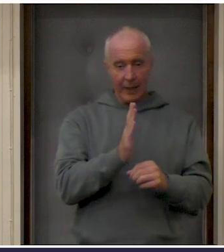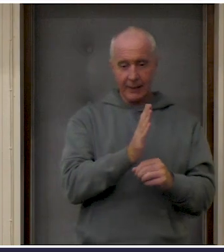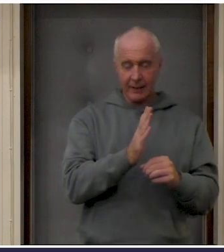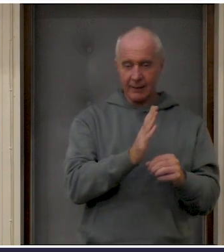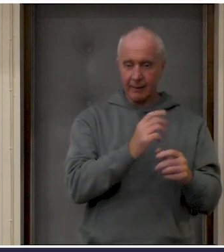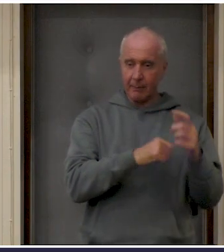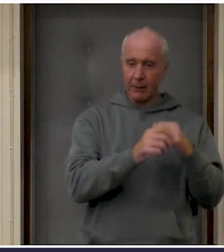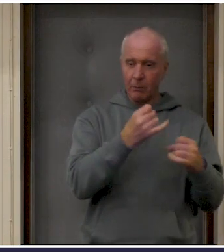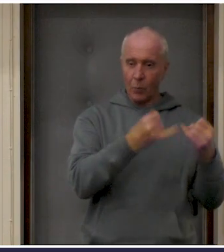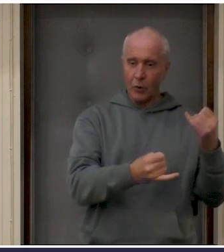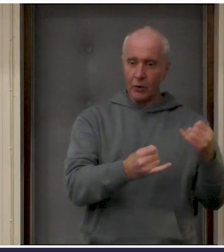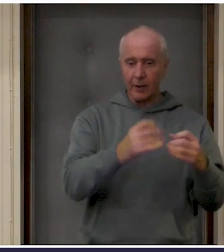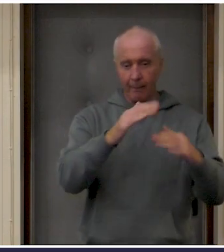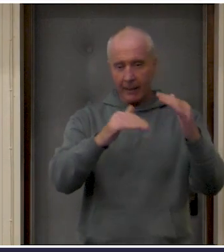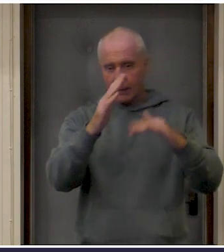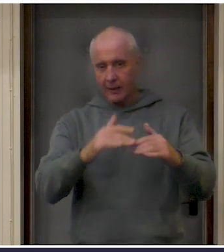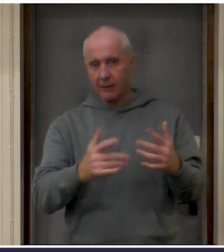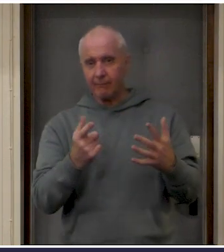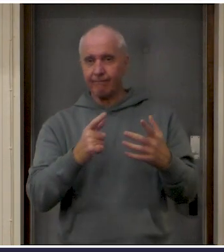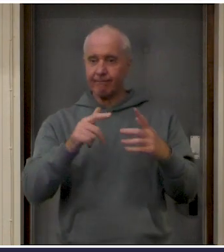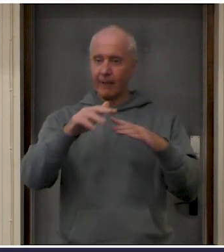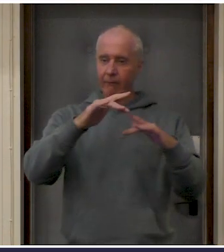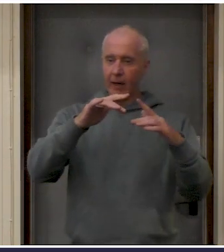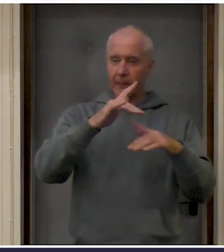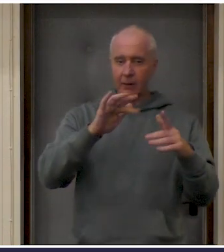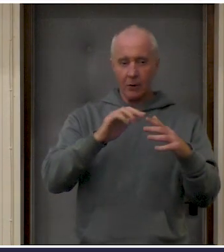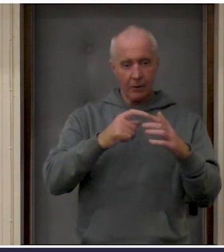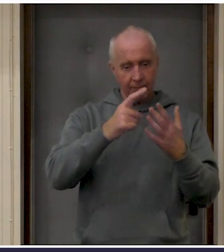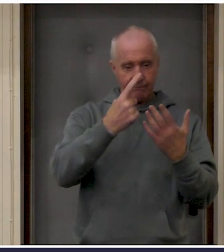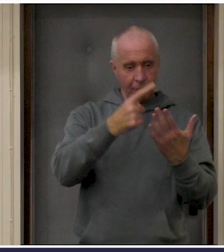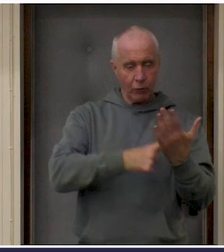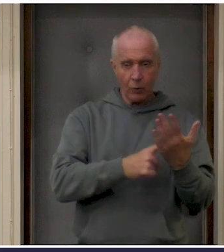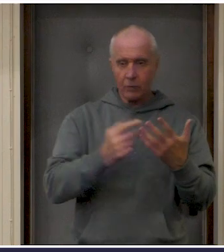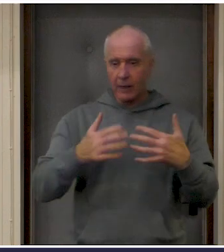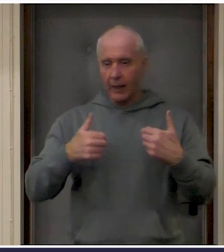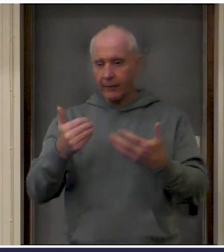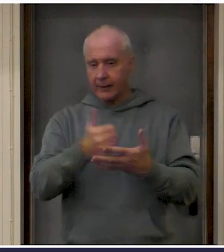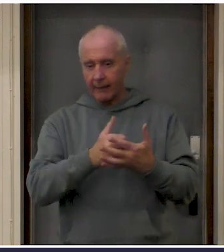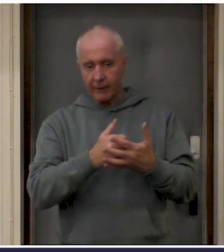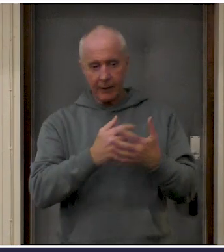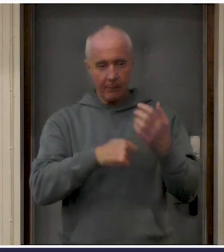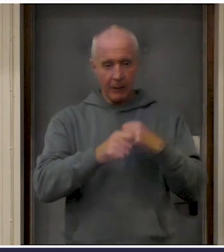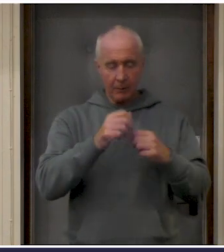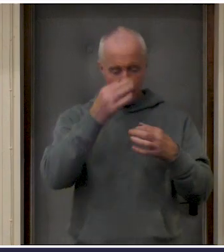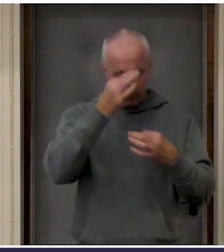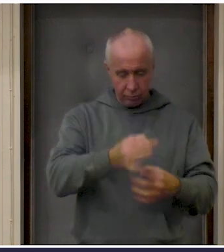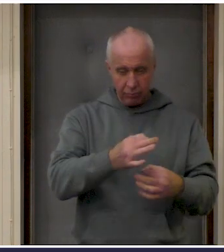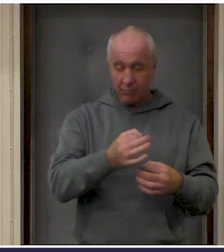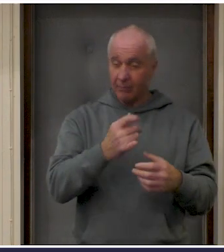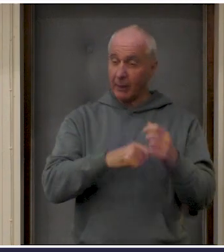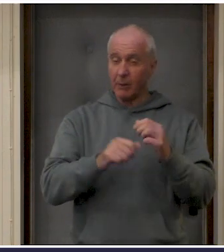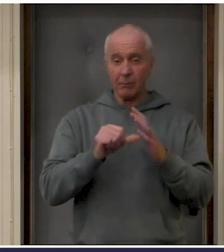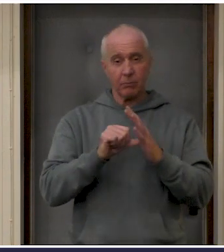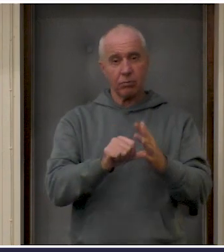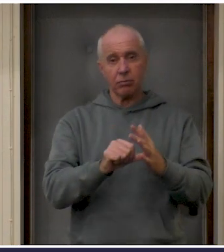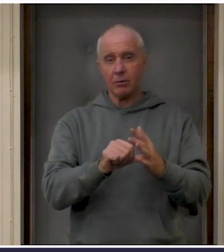at delivering major infrastructure. Environmental regulations were tightening up, health and safety regulations were tightening up. It just became harder to